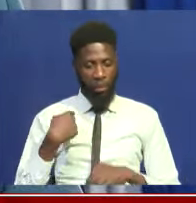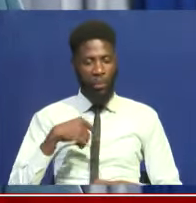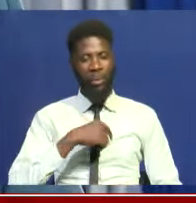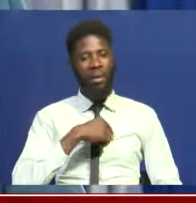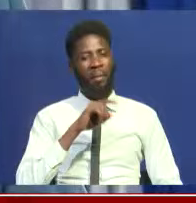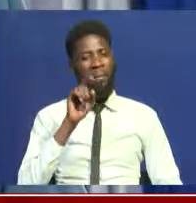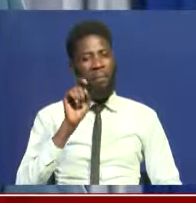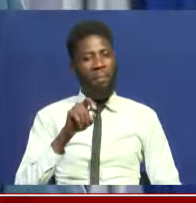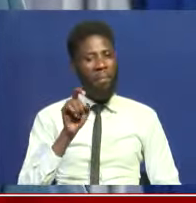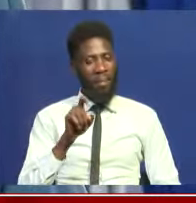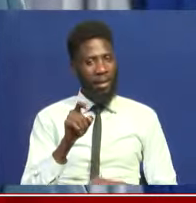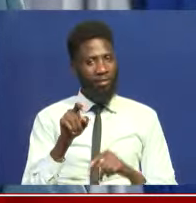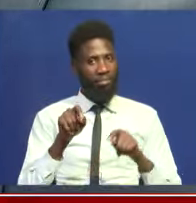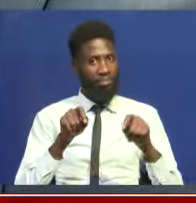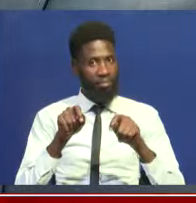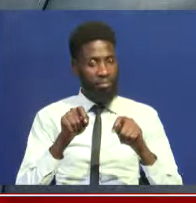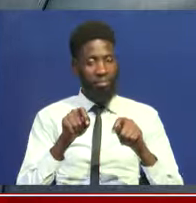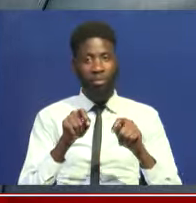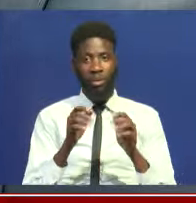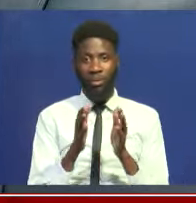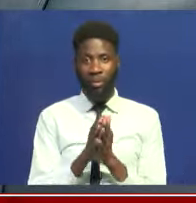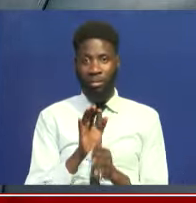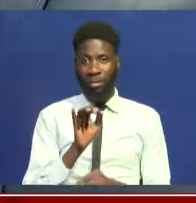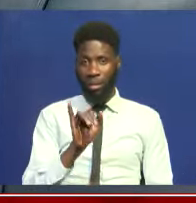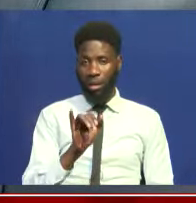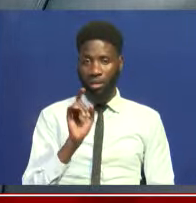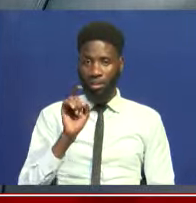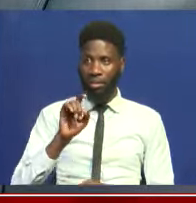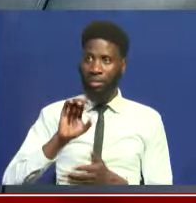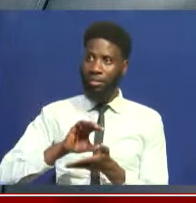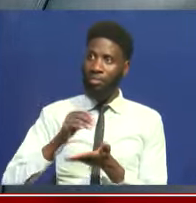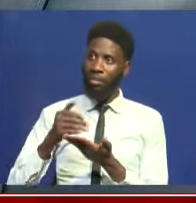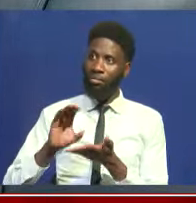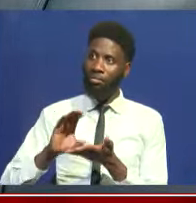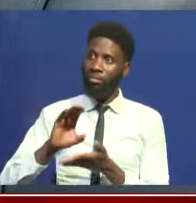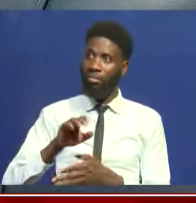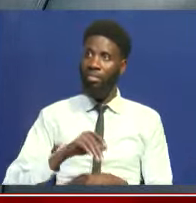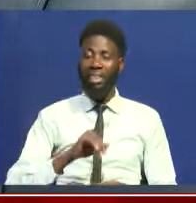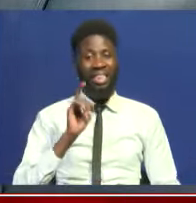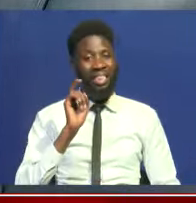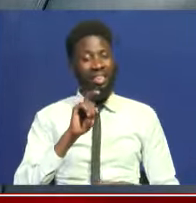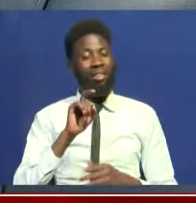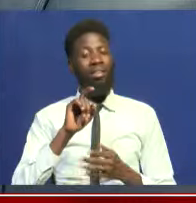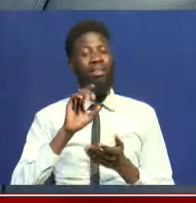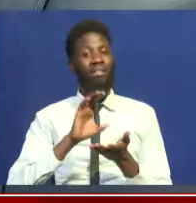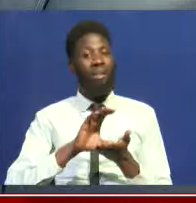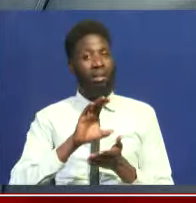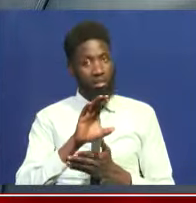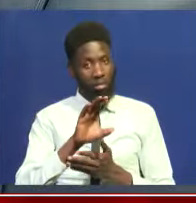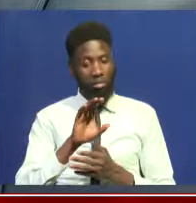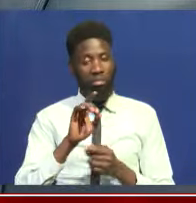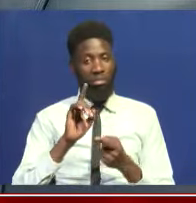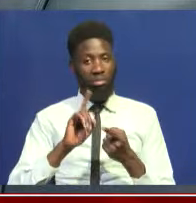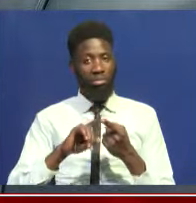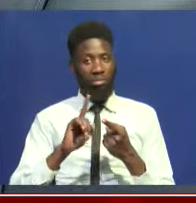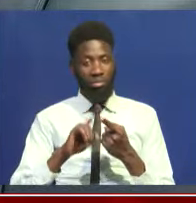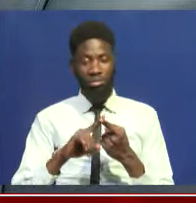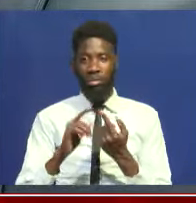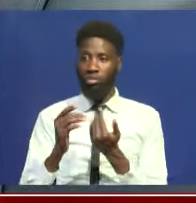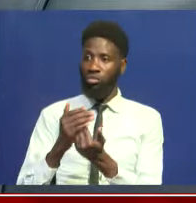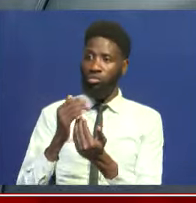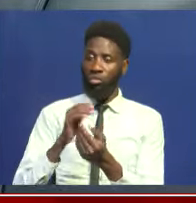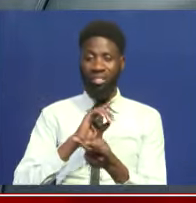for this, as I said, we need funding. In fact, you need funding for mitigation and adaptation. Right.